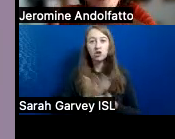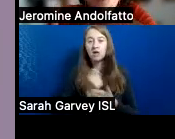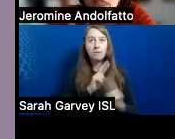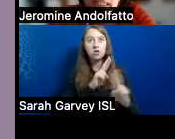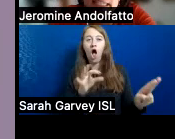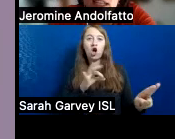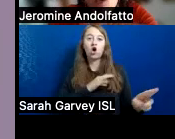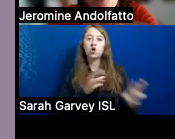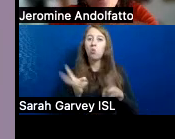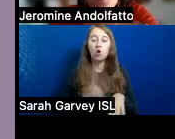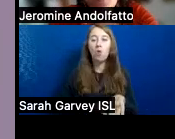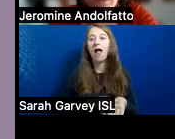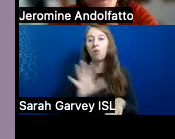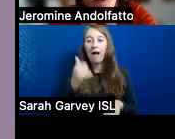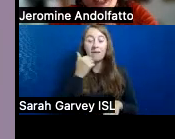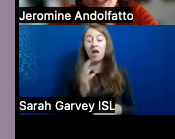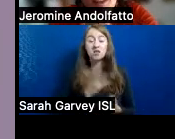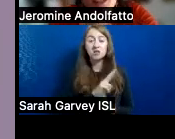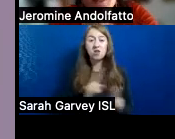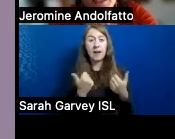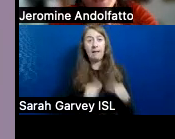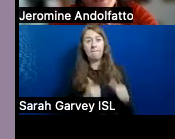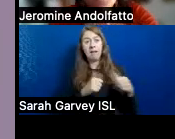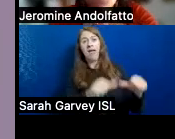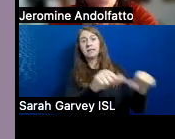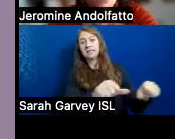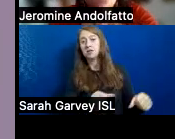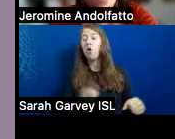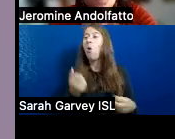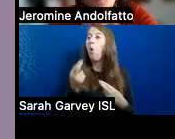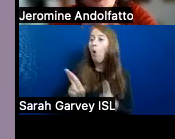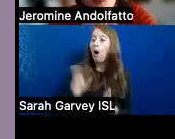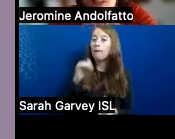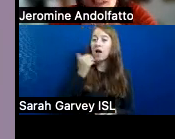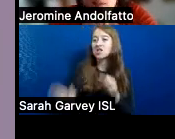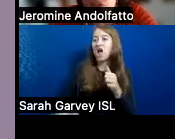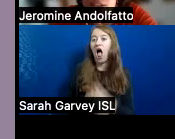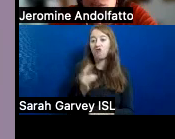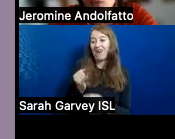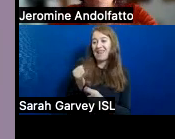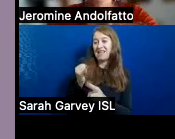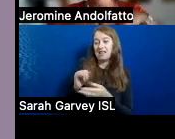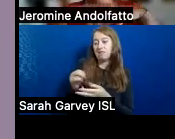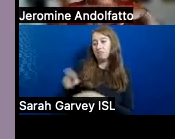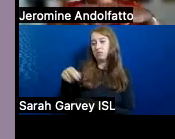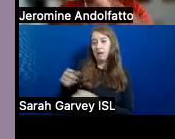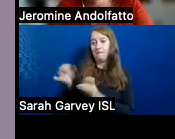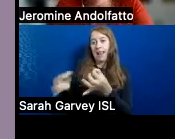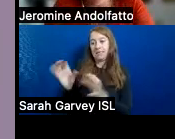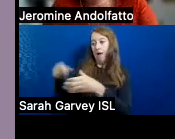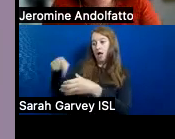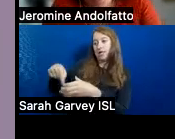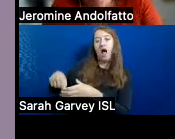see in Greece, or because they are already factored in the political parties' budgets. So, for instance, in